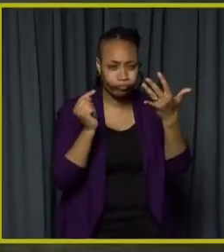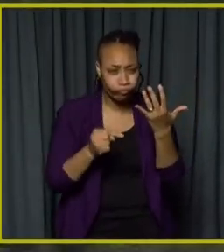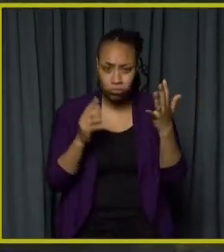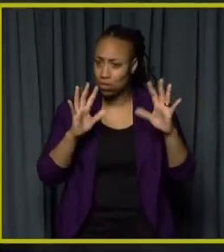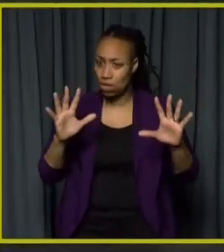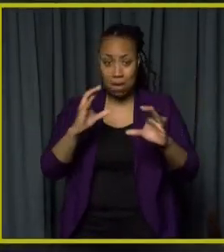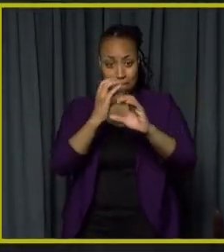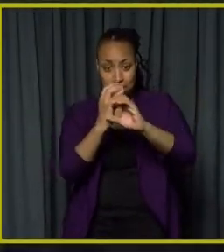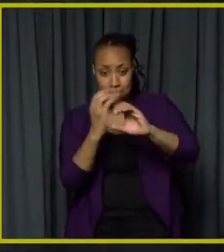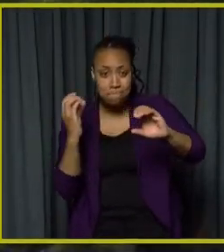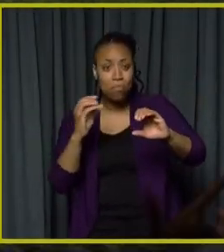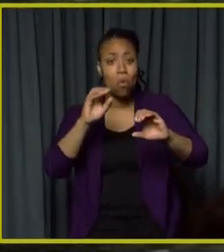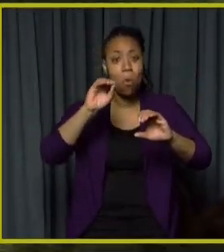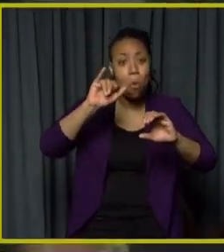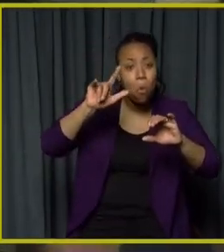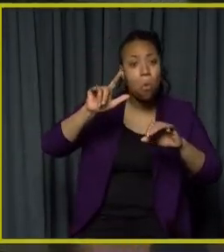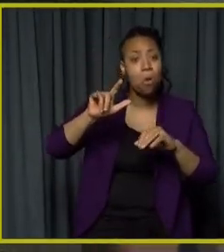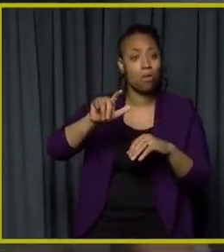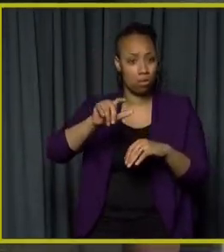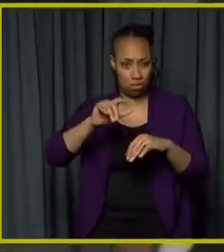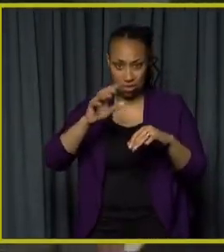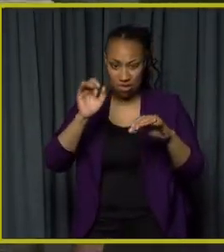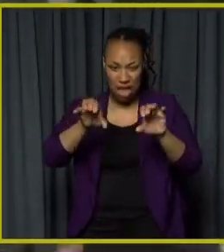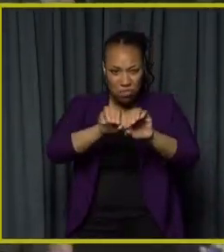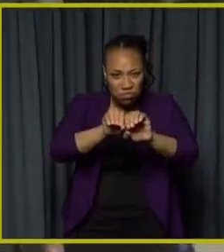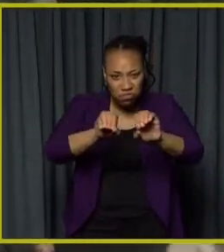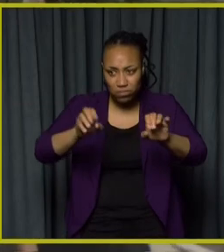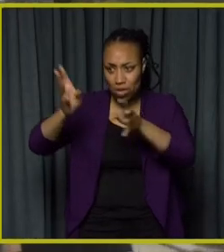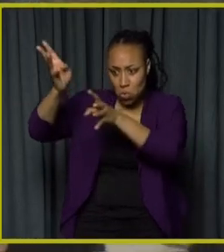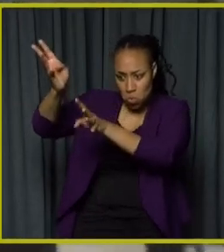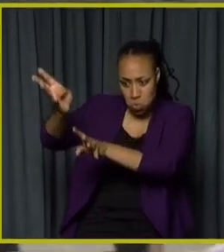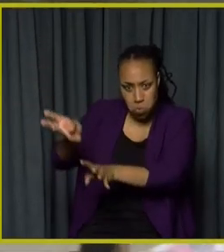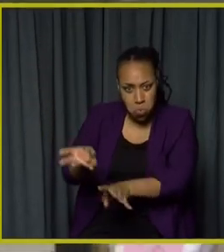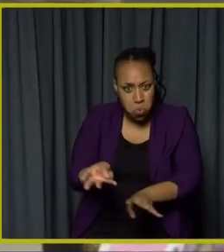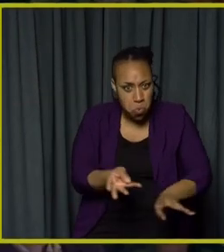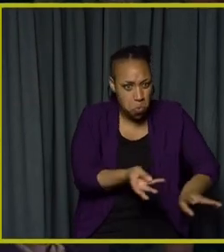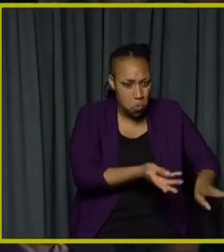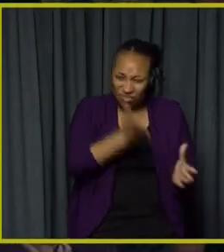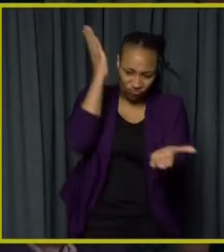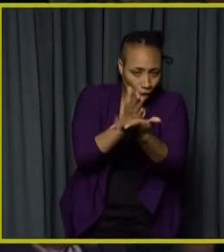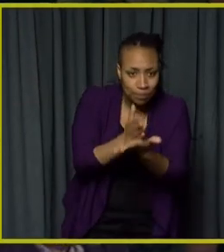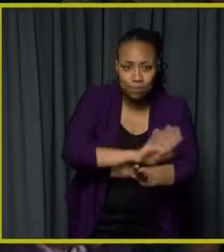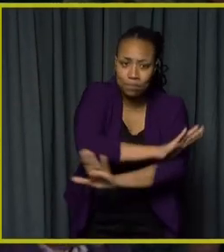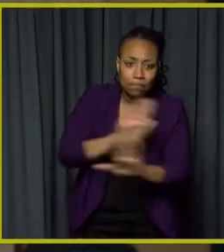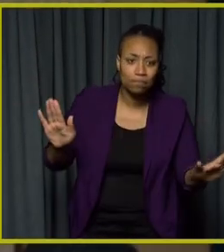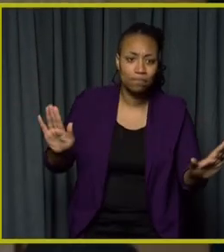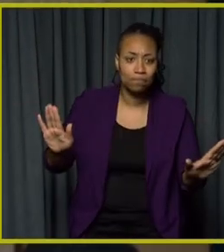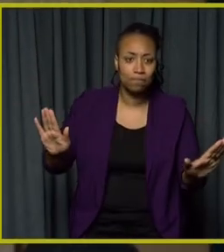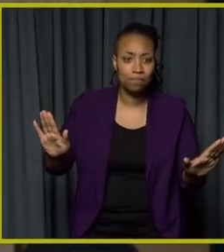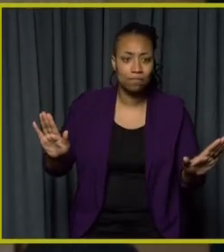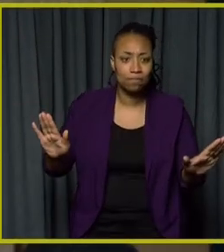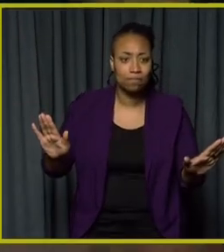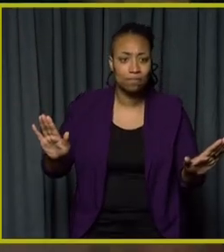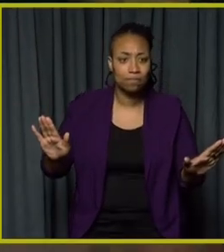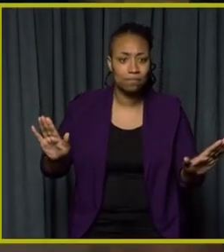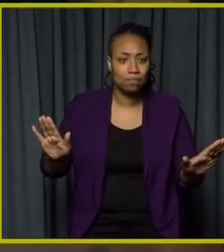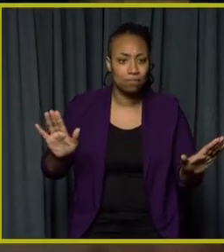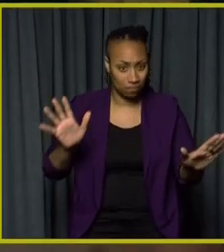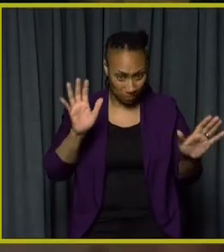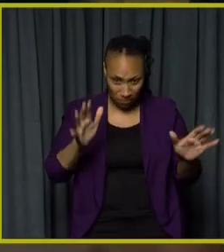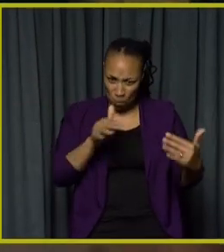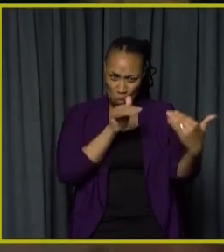and gas export terminals. We are demanding that we stop the war on our poor.